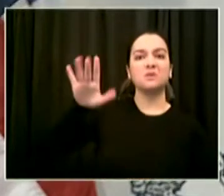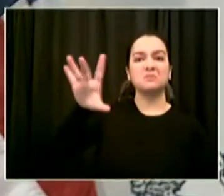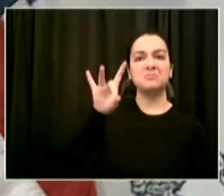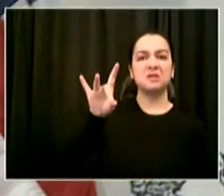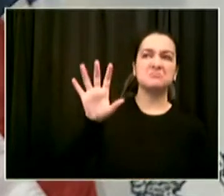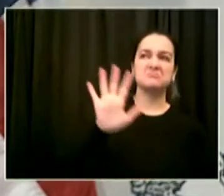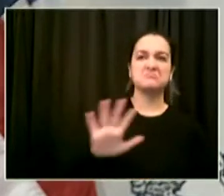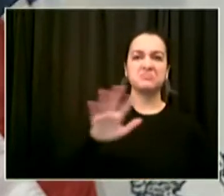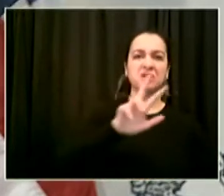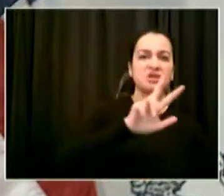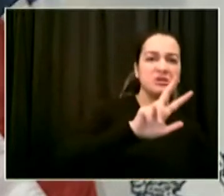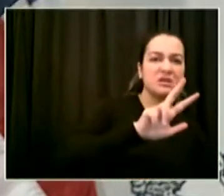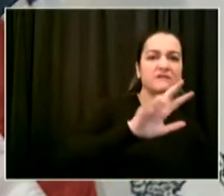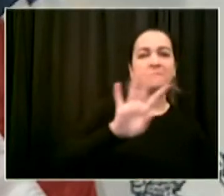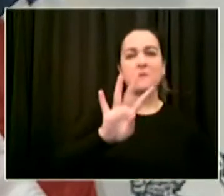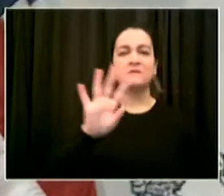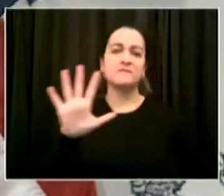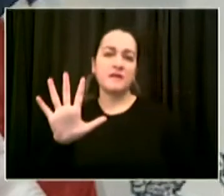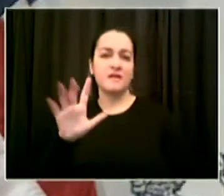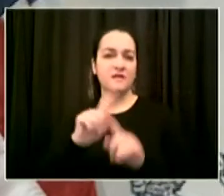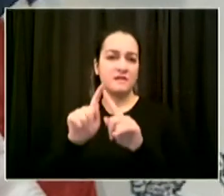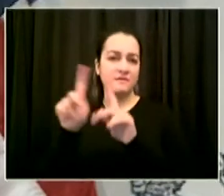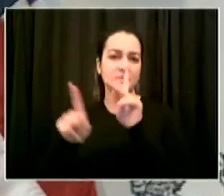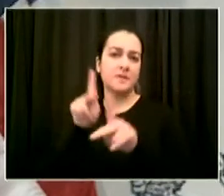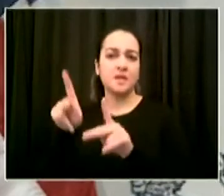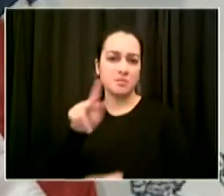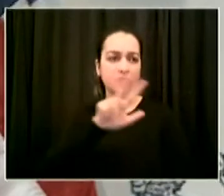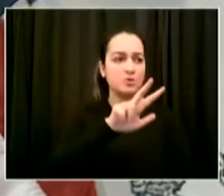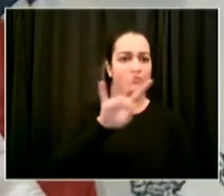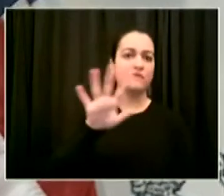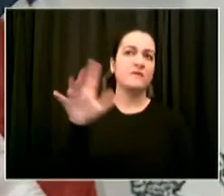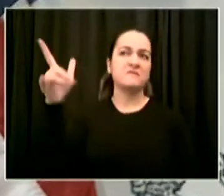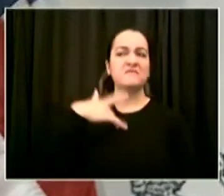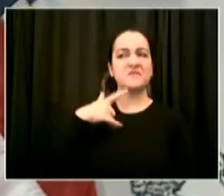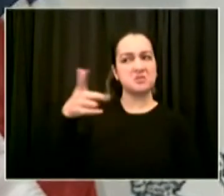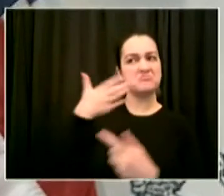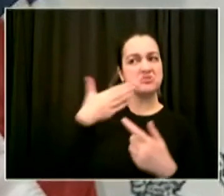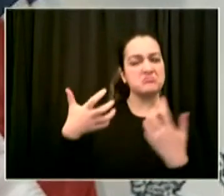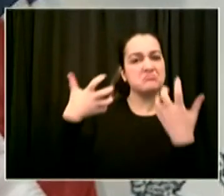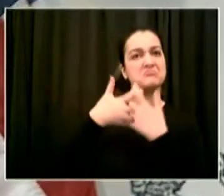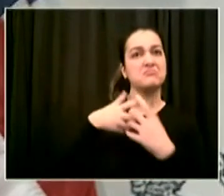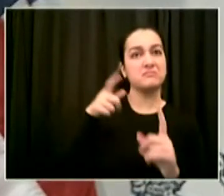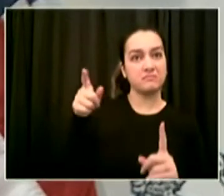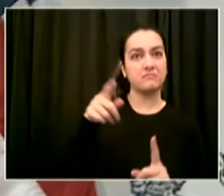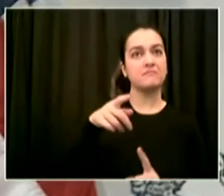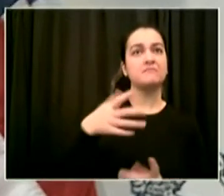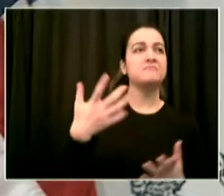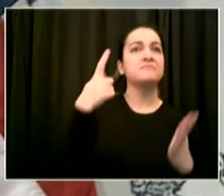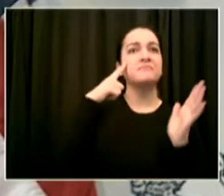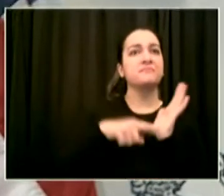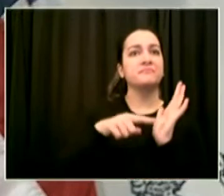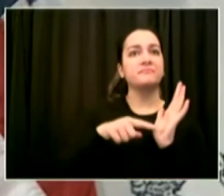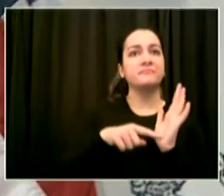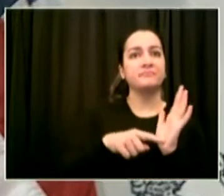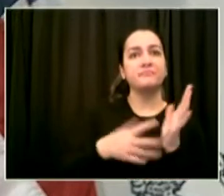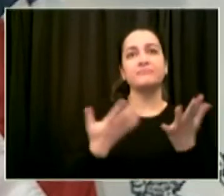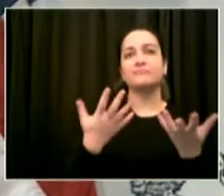If, let's say, that precinct commander role was about to open up in the 7-8 precinct in Brooklyn.